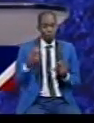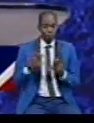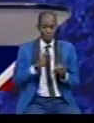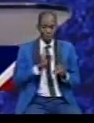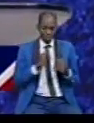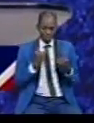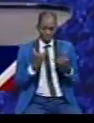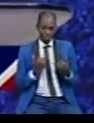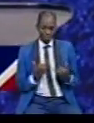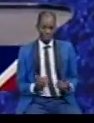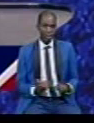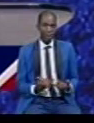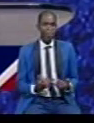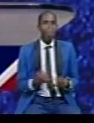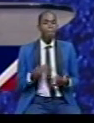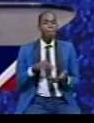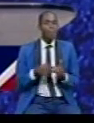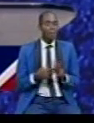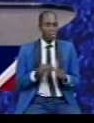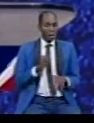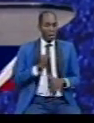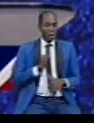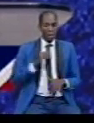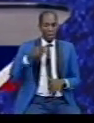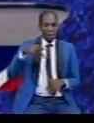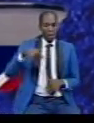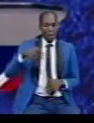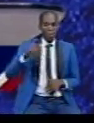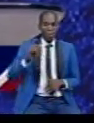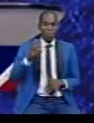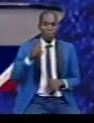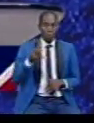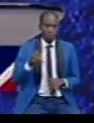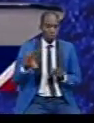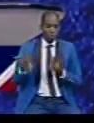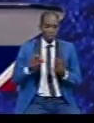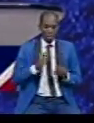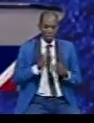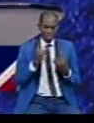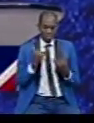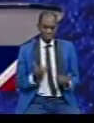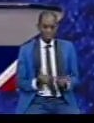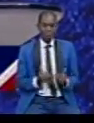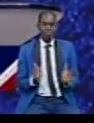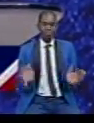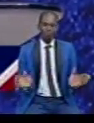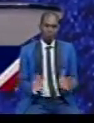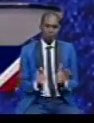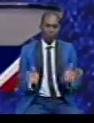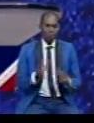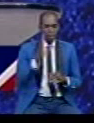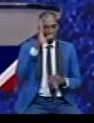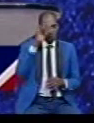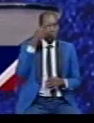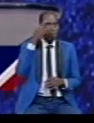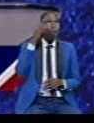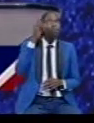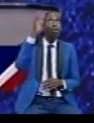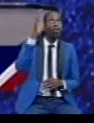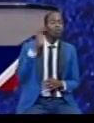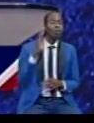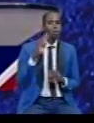now, that is I, Paul, do I now persuade men or God? Or do